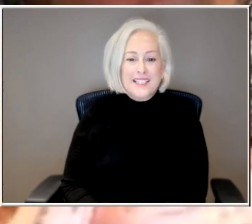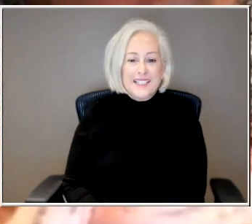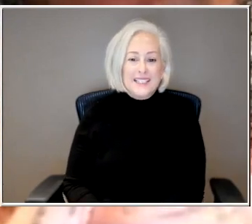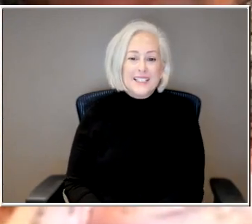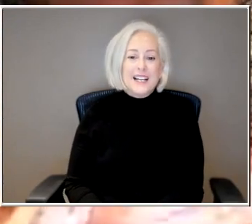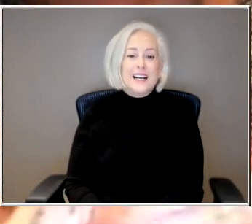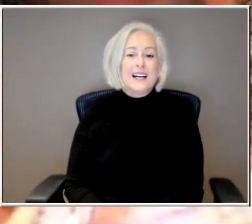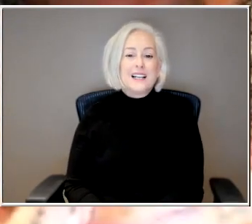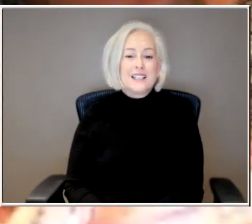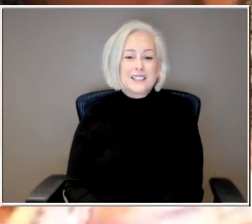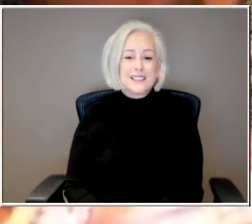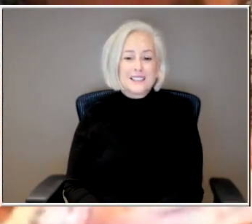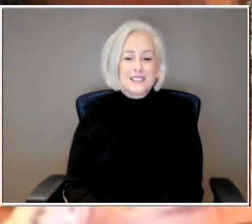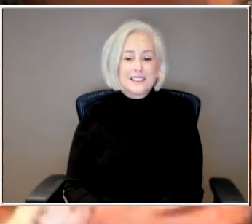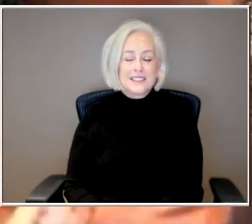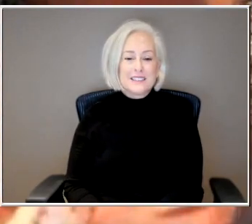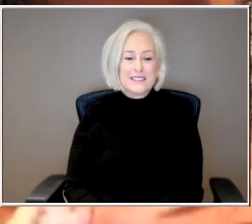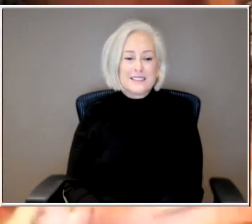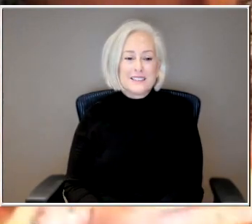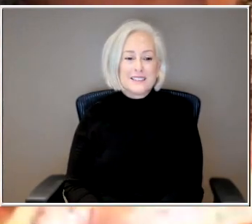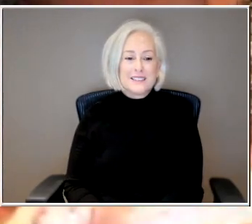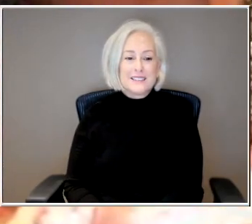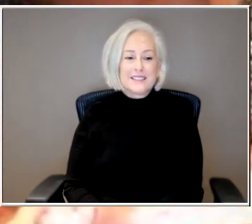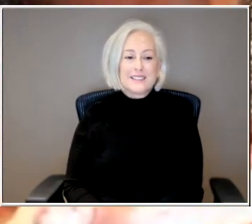Well, I'd like to,